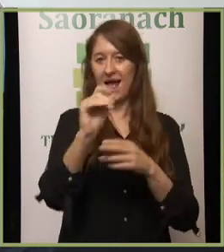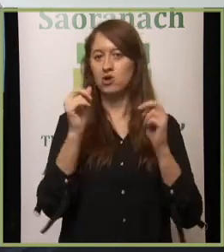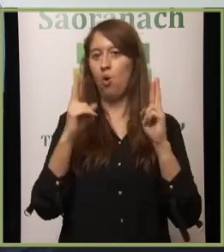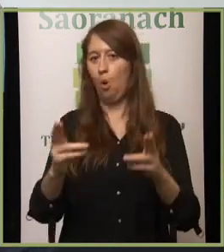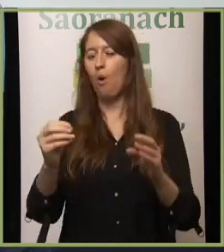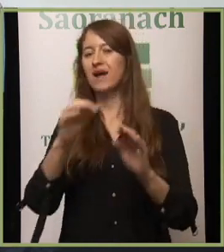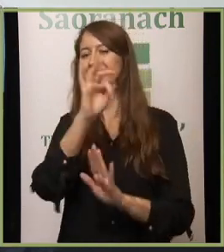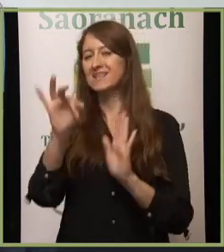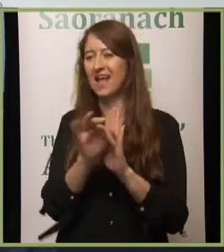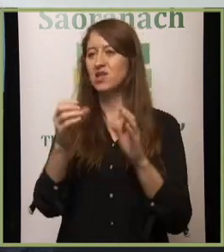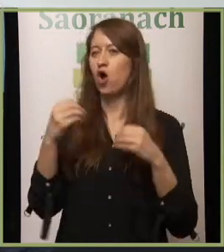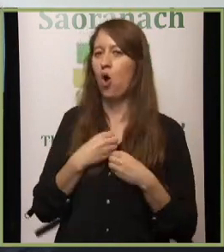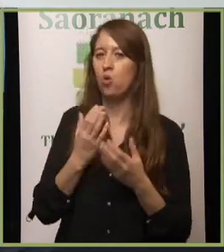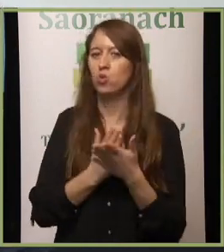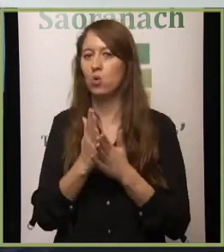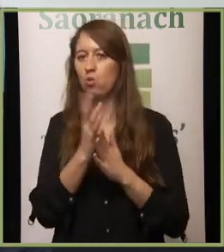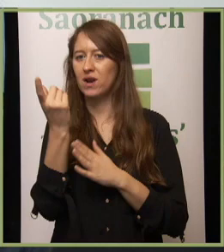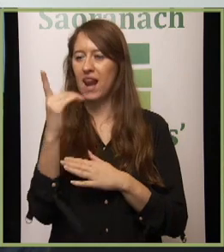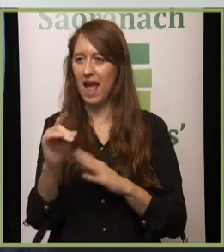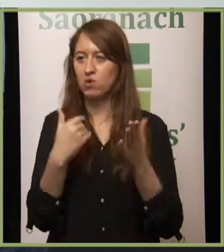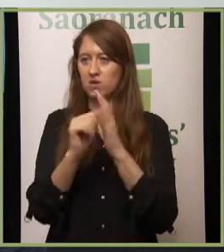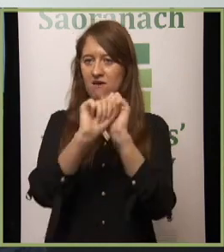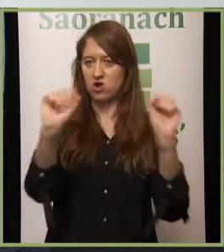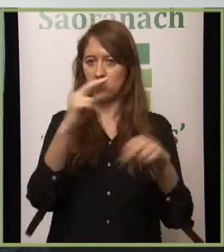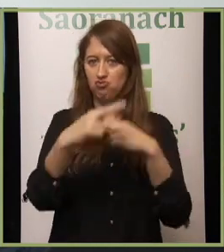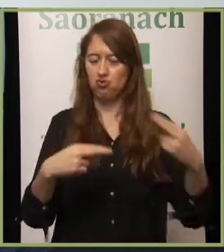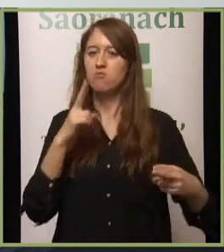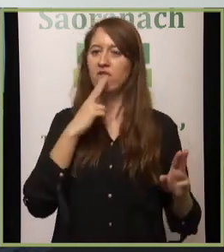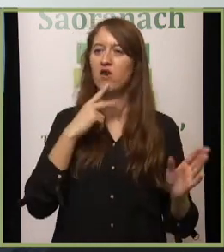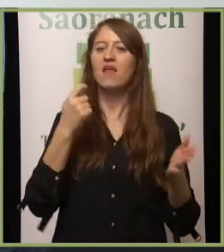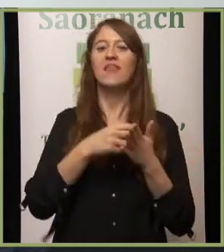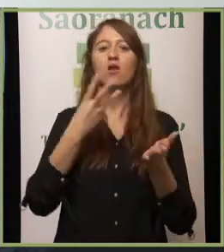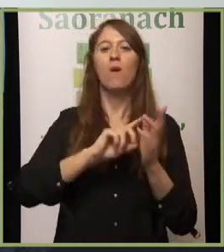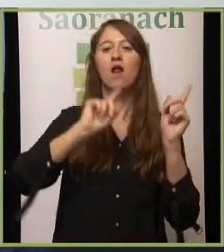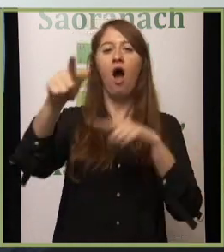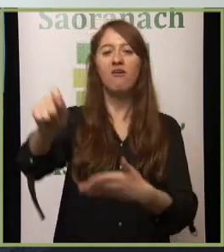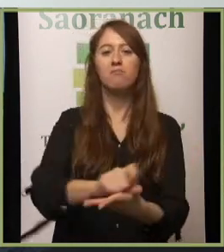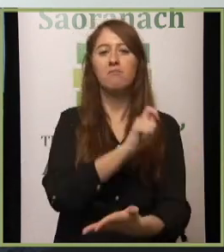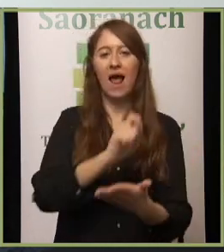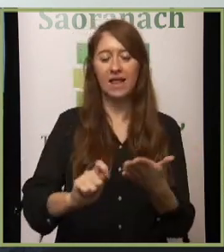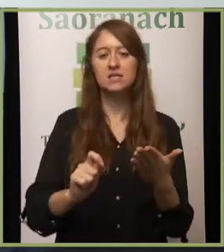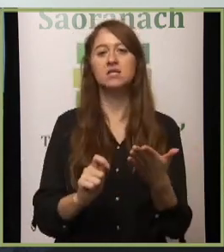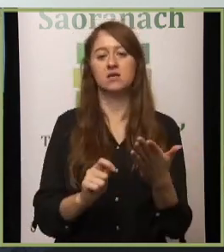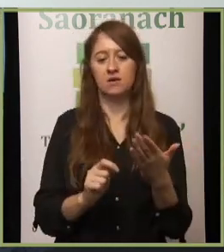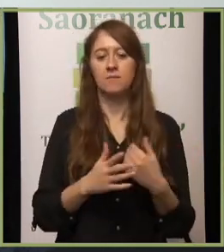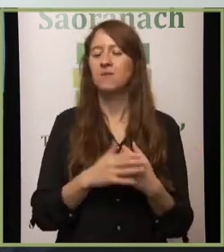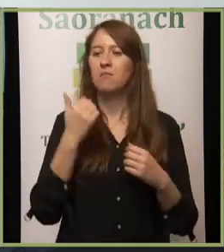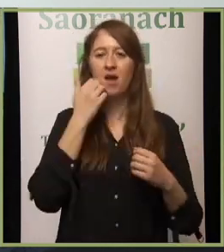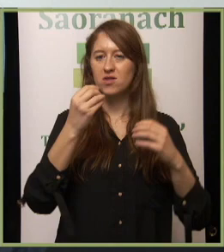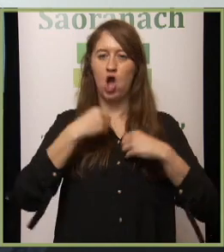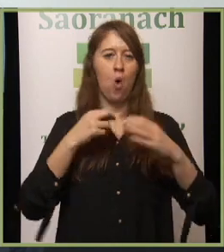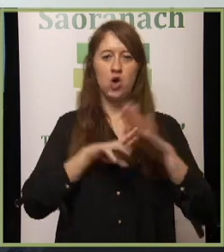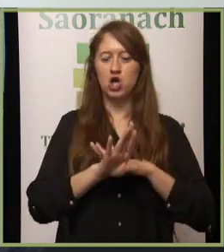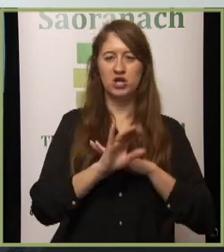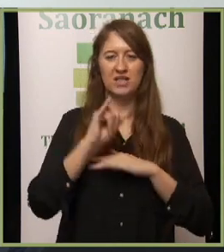state-owned woodlands, whatever the room prefers. You will then get to vote on it when it goes to a ballot. The ownership issue is too much for us to deal